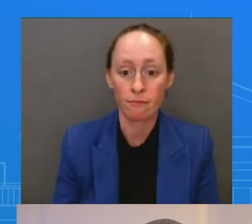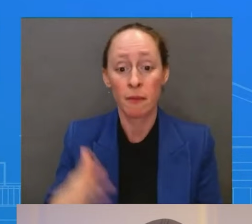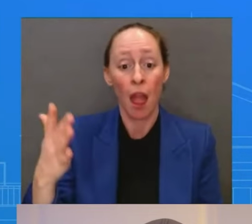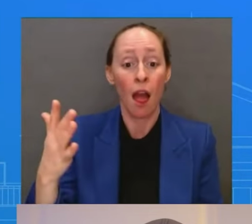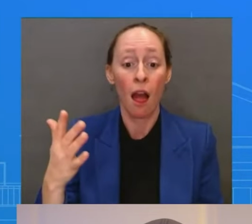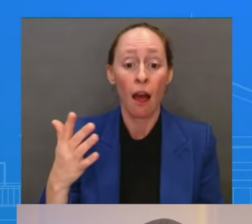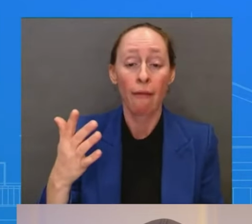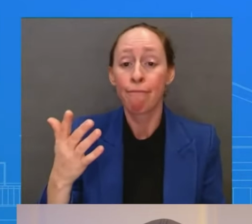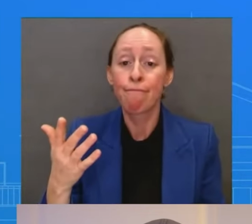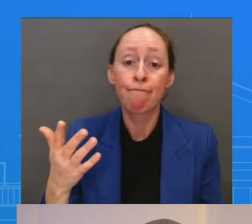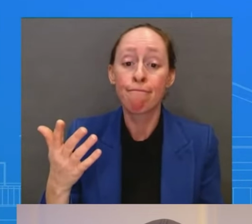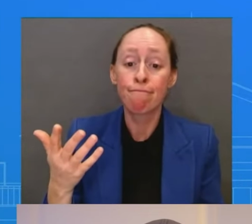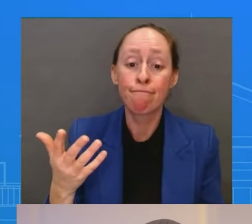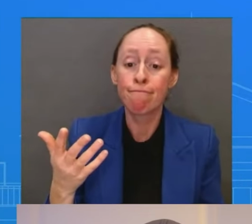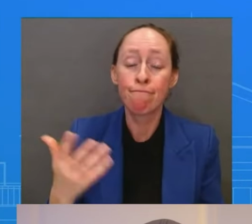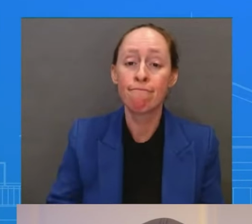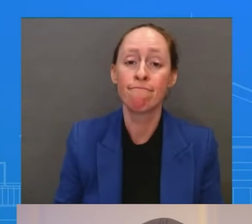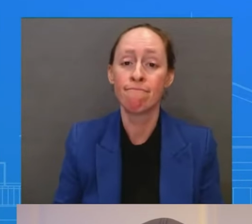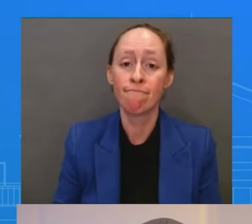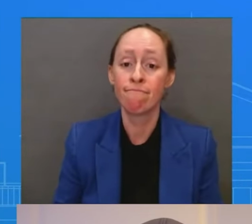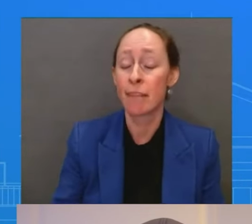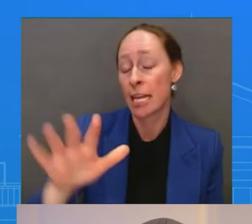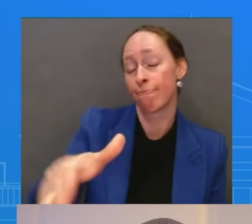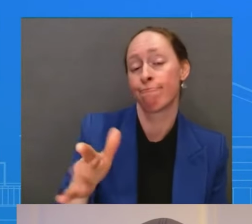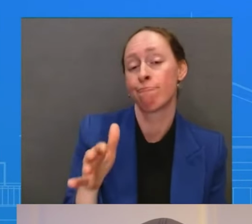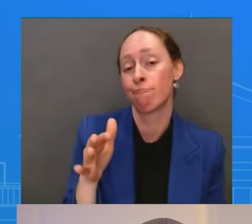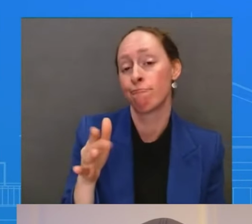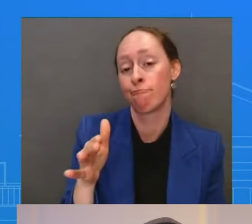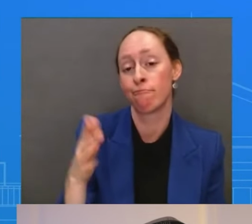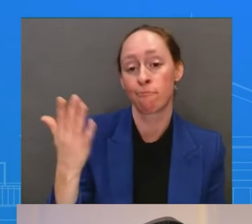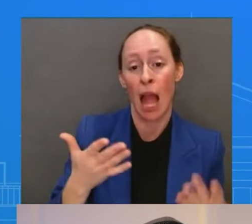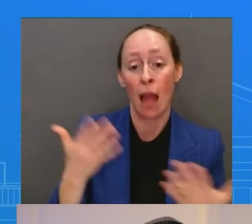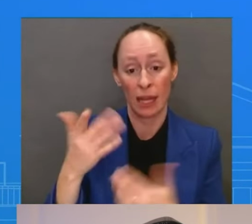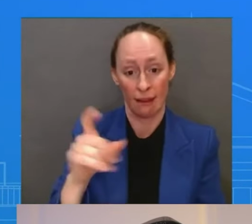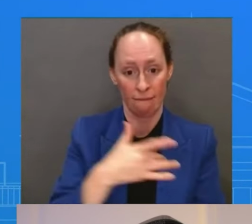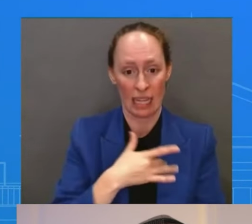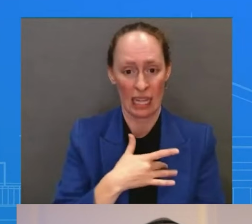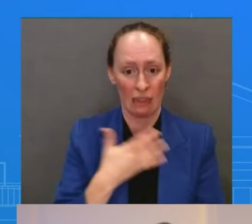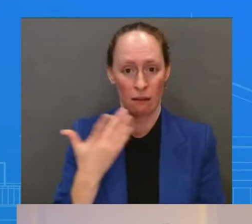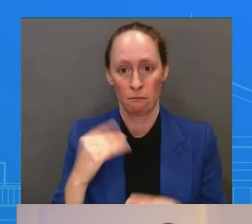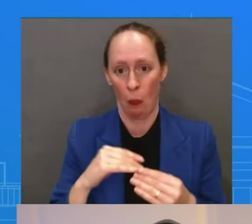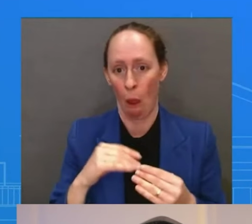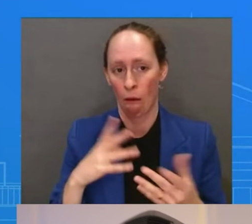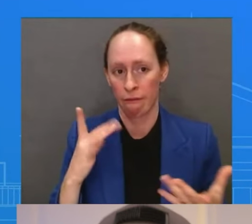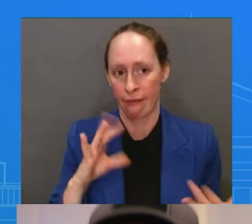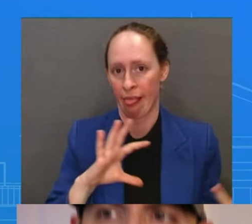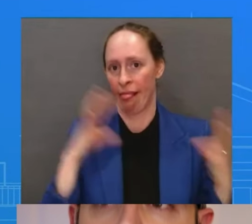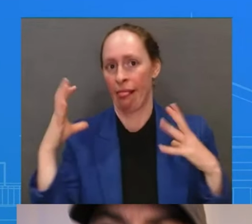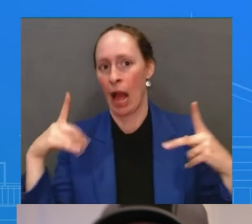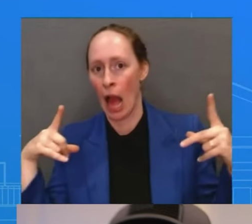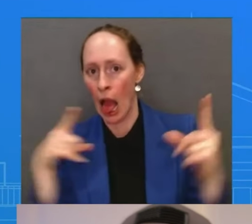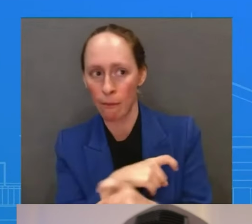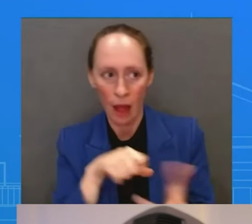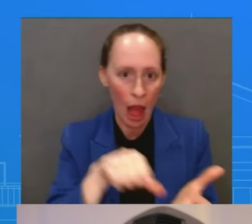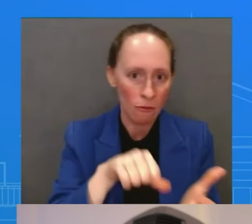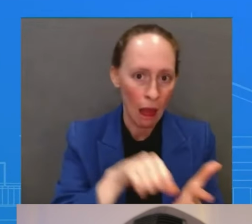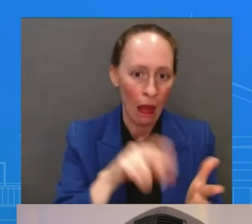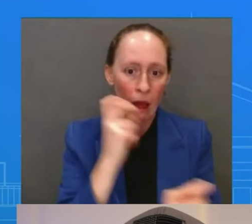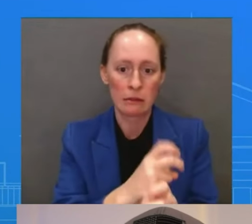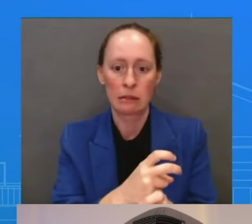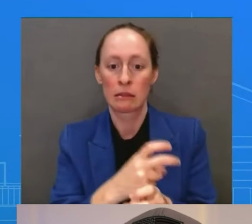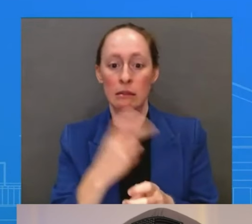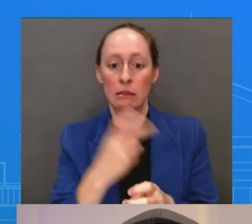complicate any negotiations with Iran or our ability to get Americans home in the future? I'm not going to go into any more detail. Okay,